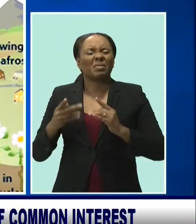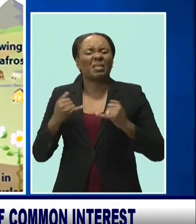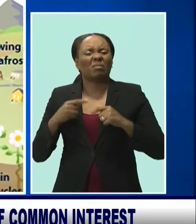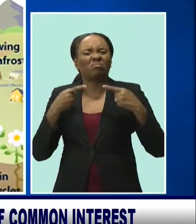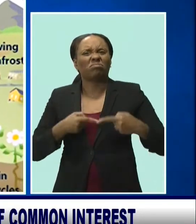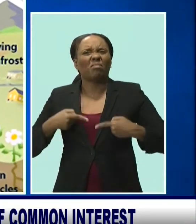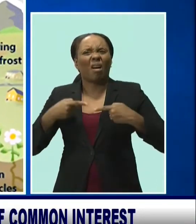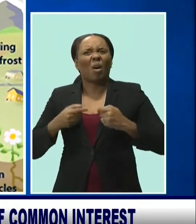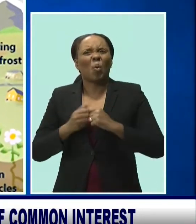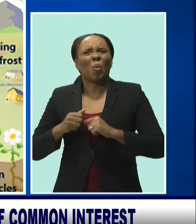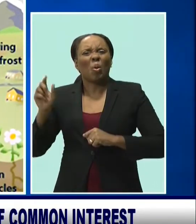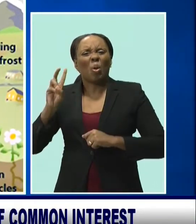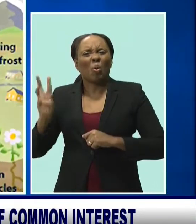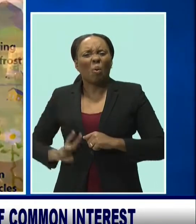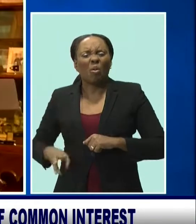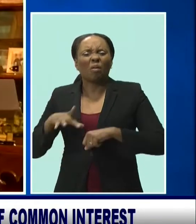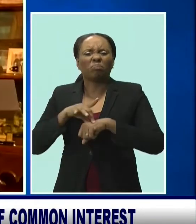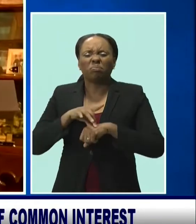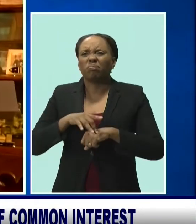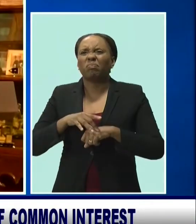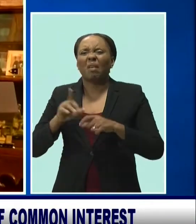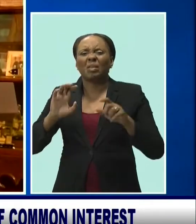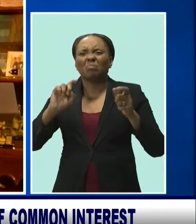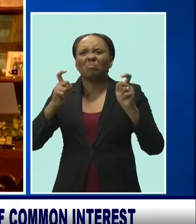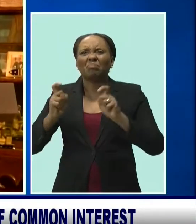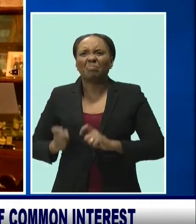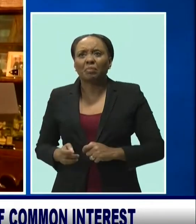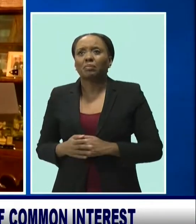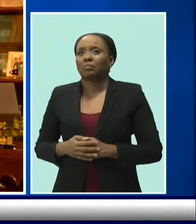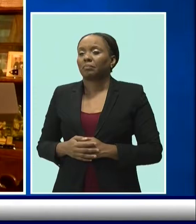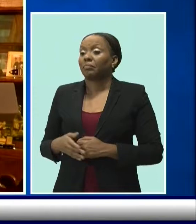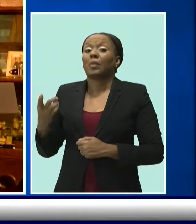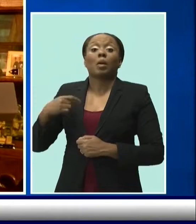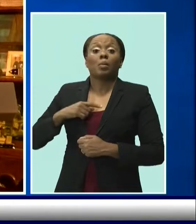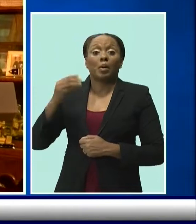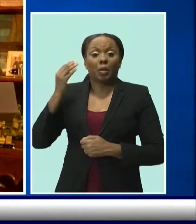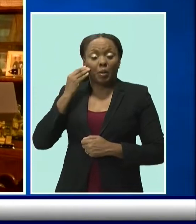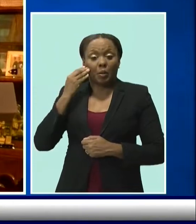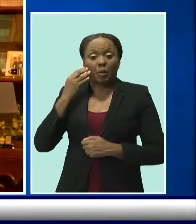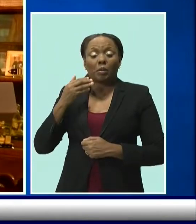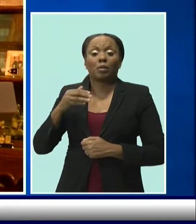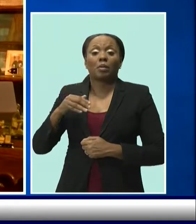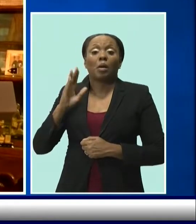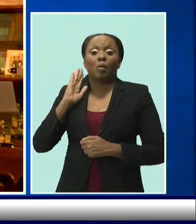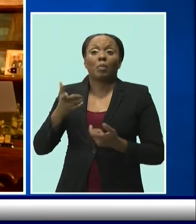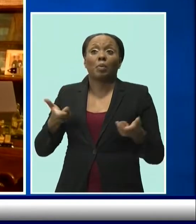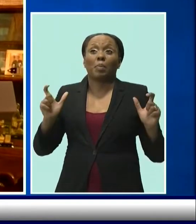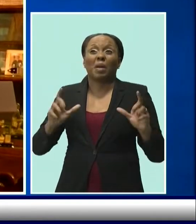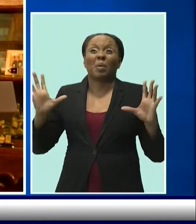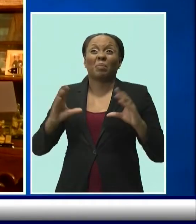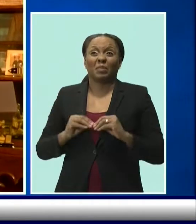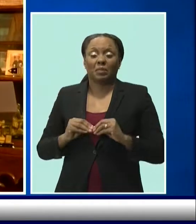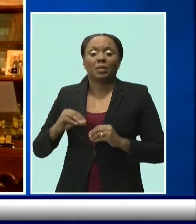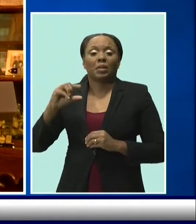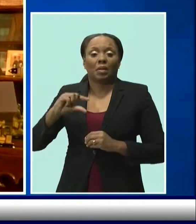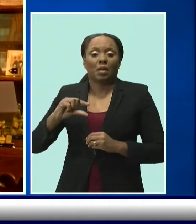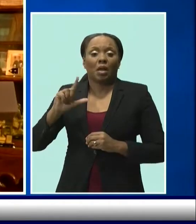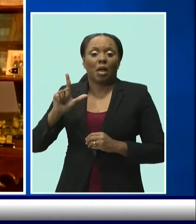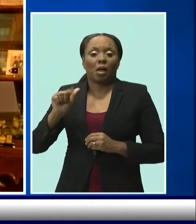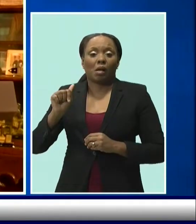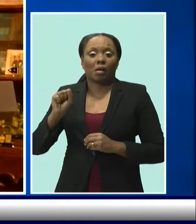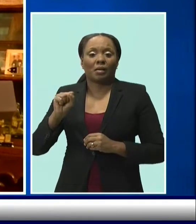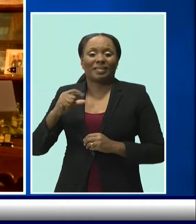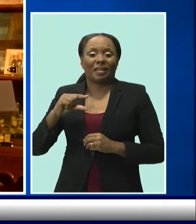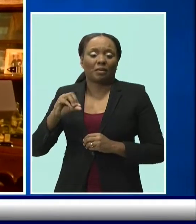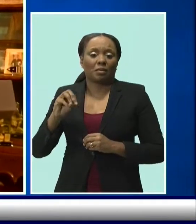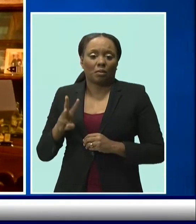conscious that as we go to Glasgow, that there is a distinct risk, regrettably, that the world might not make the 1.5 degrees that